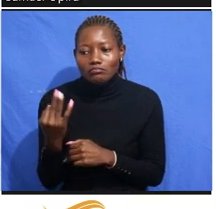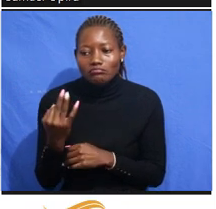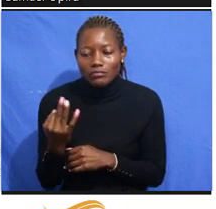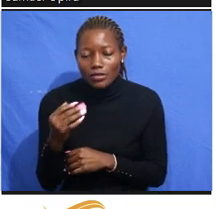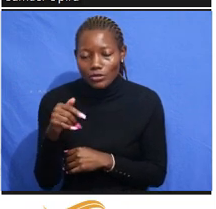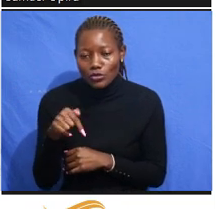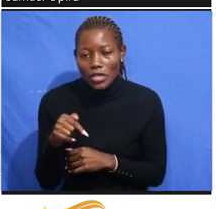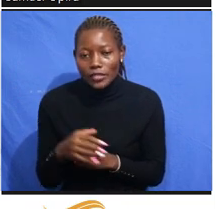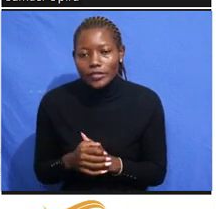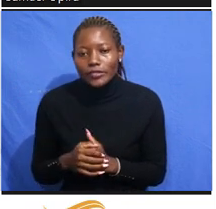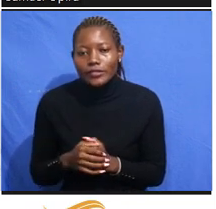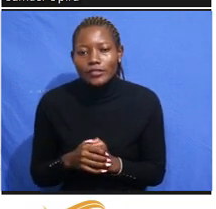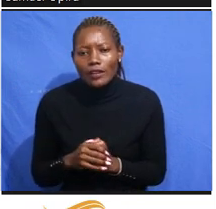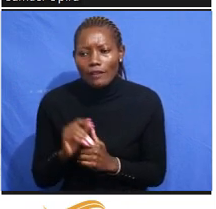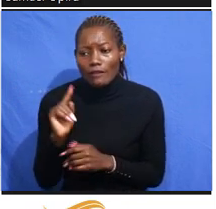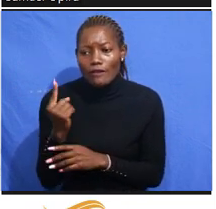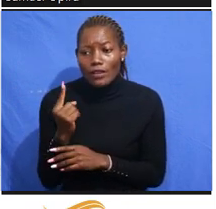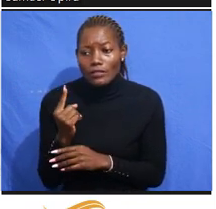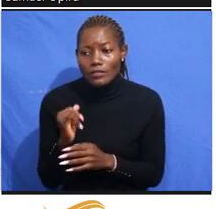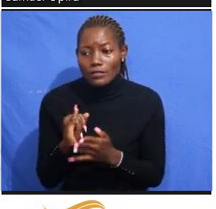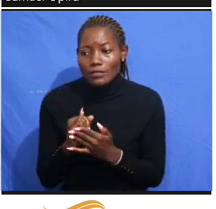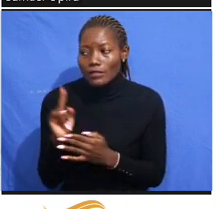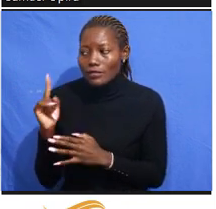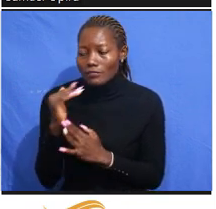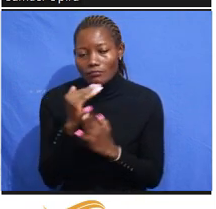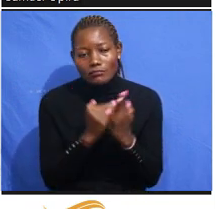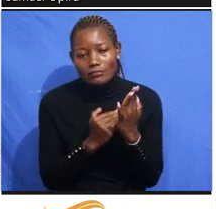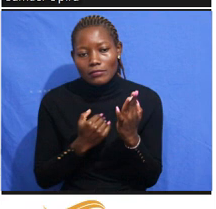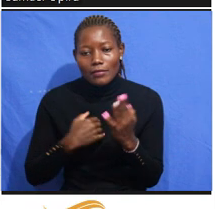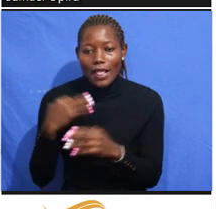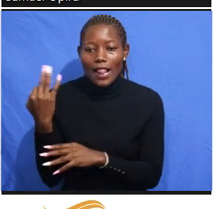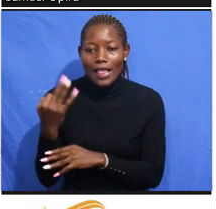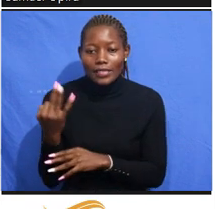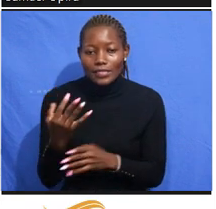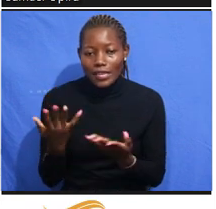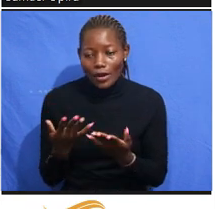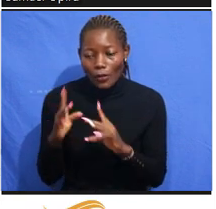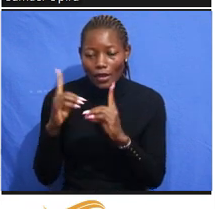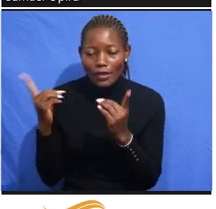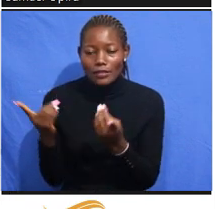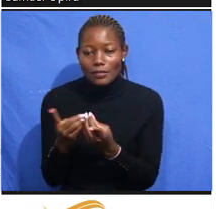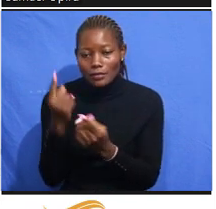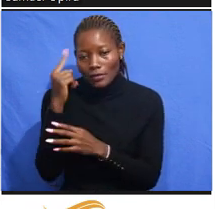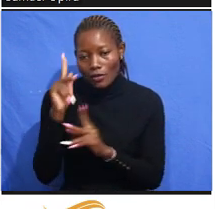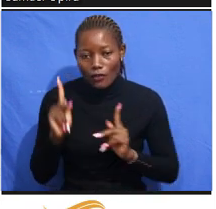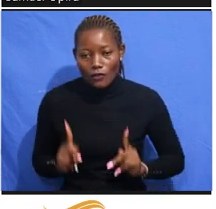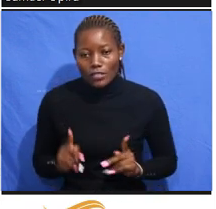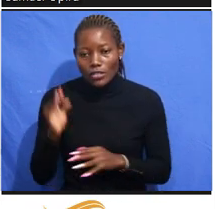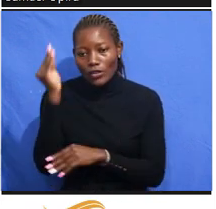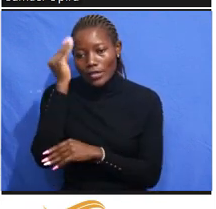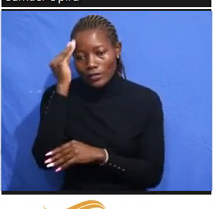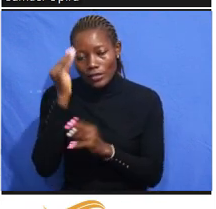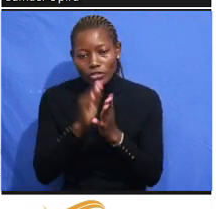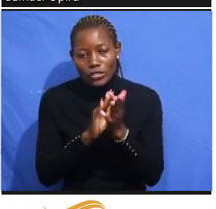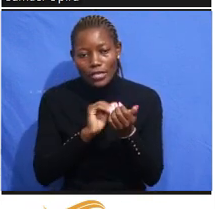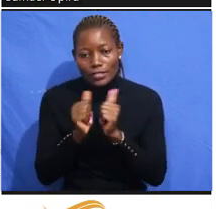today. First of all, that's my profile. I'm a senior lecturer at the Department of Physical Education and Sports at